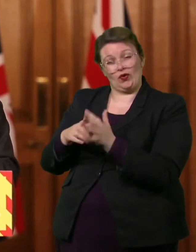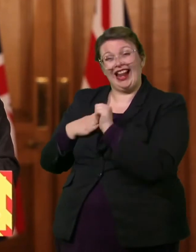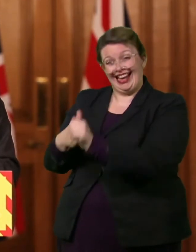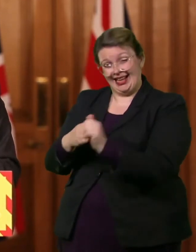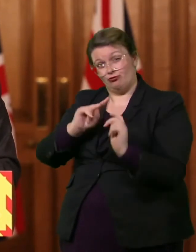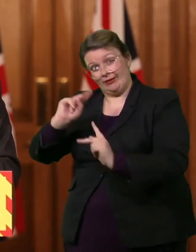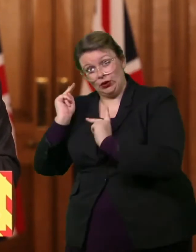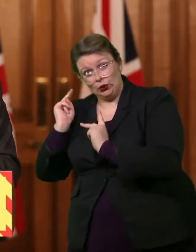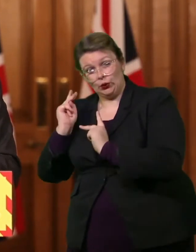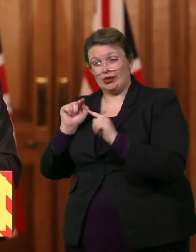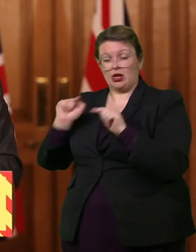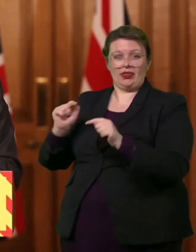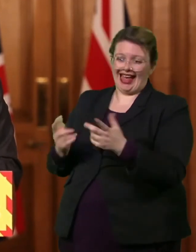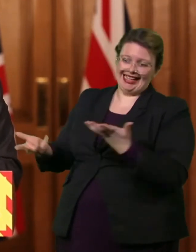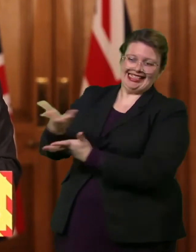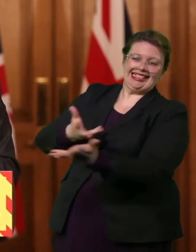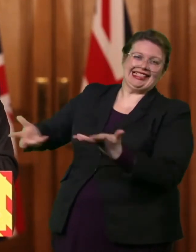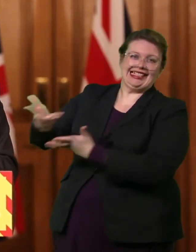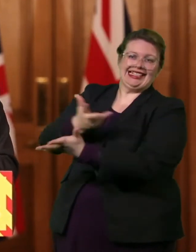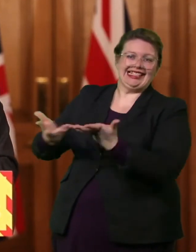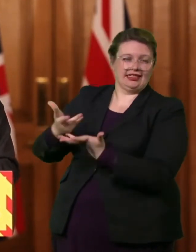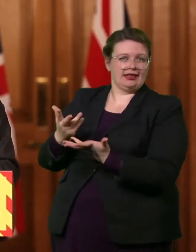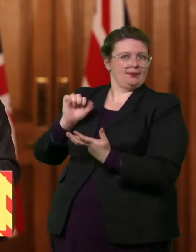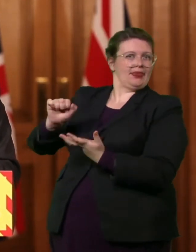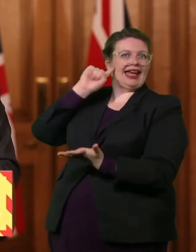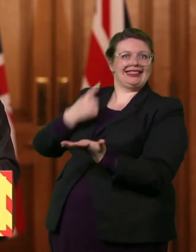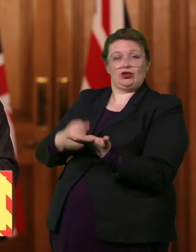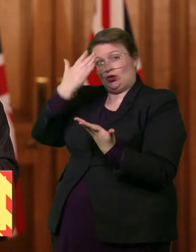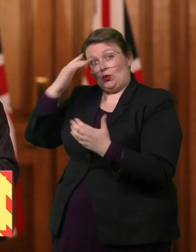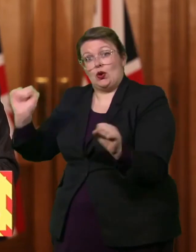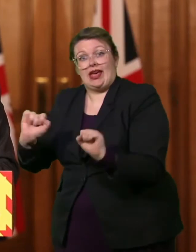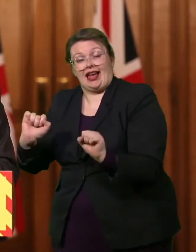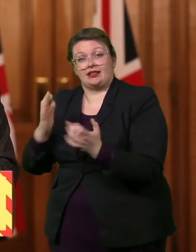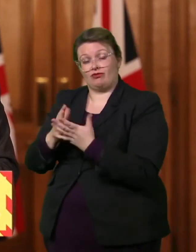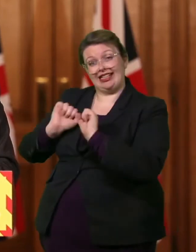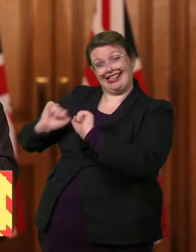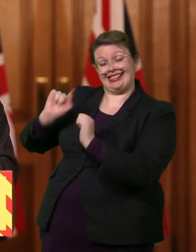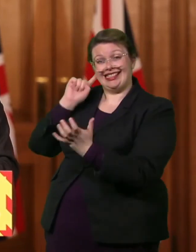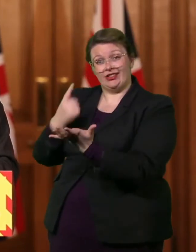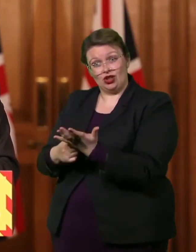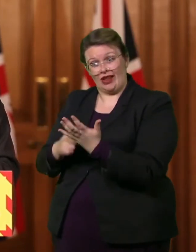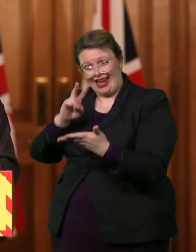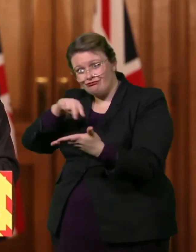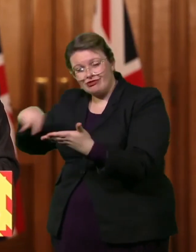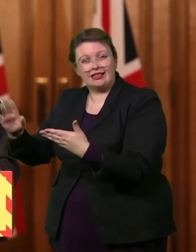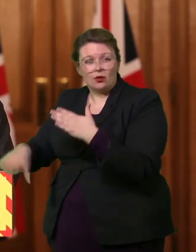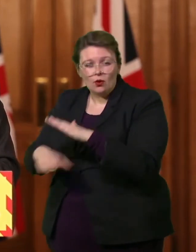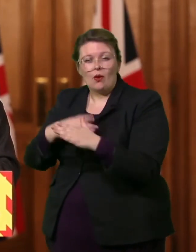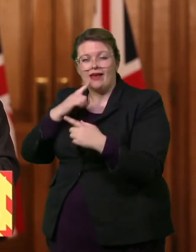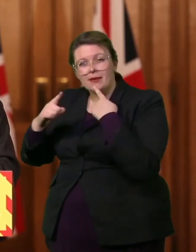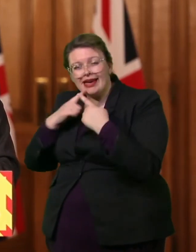more specific than that. I don't want to fetter the discretion of the review, and I think it's right that we take our time to think about